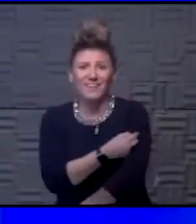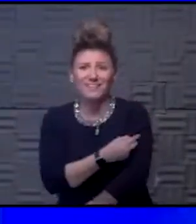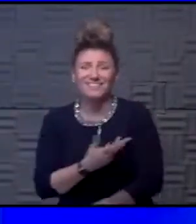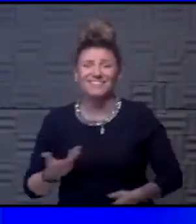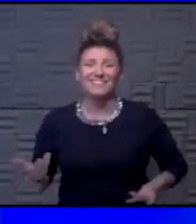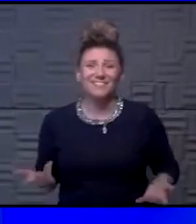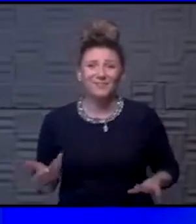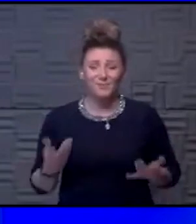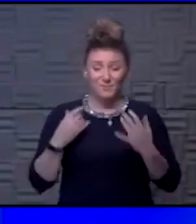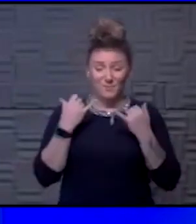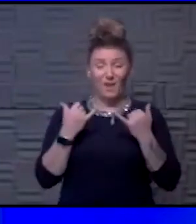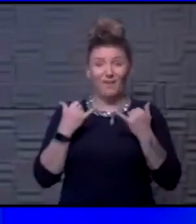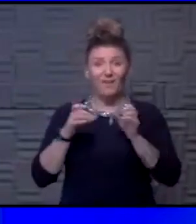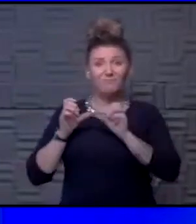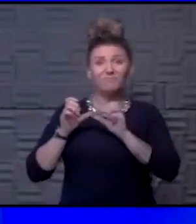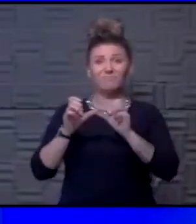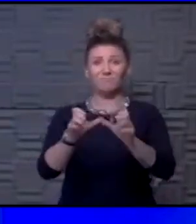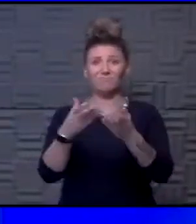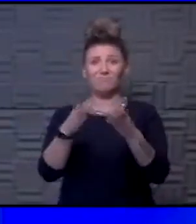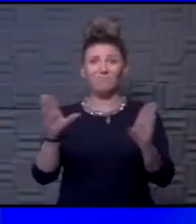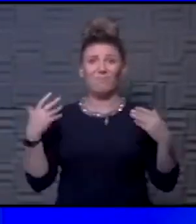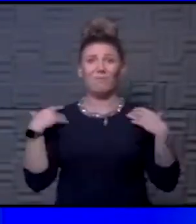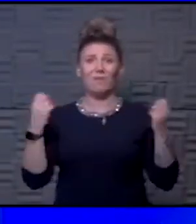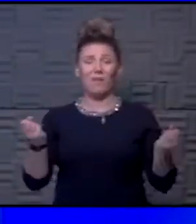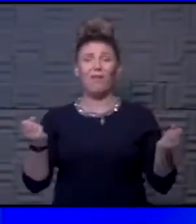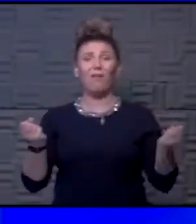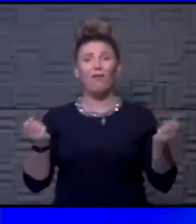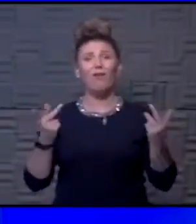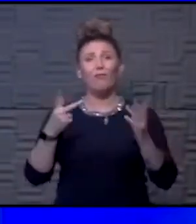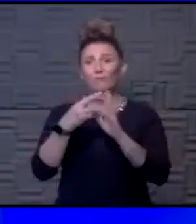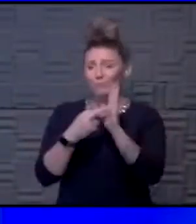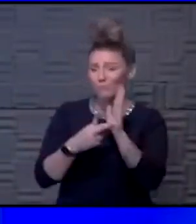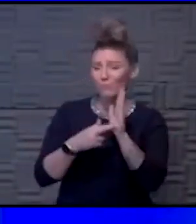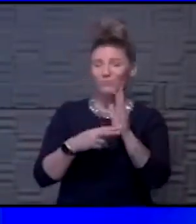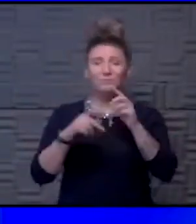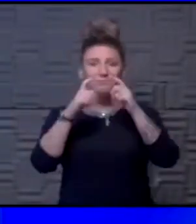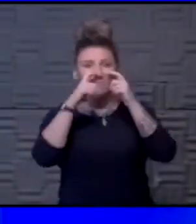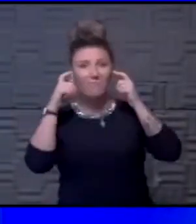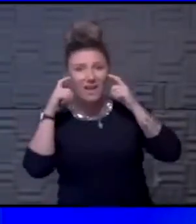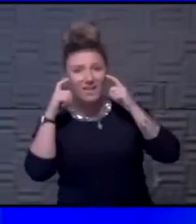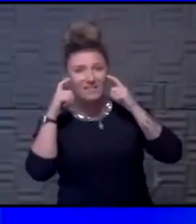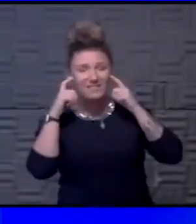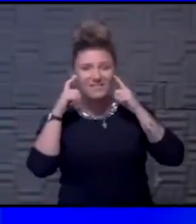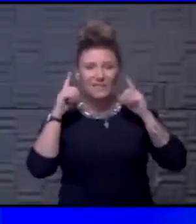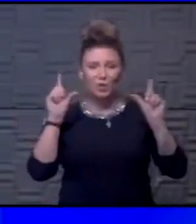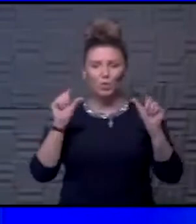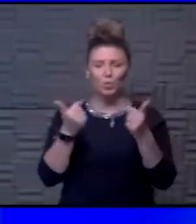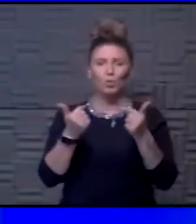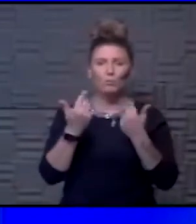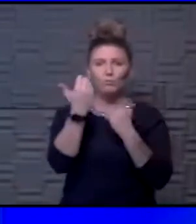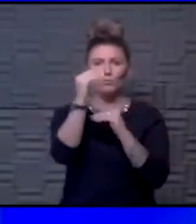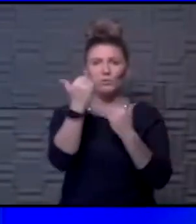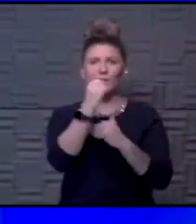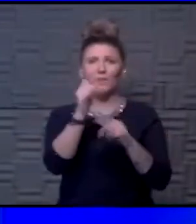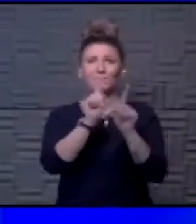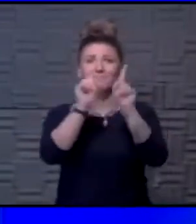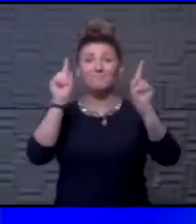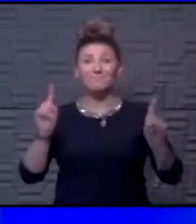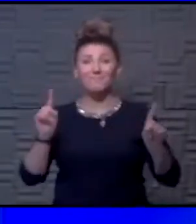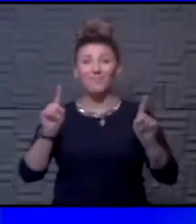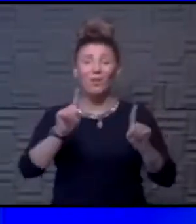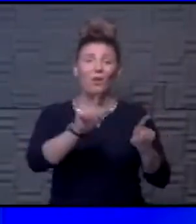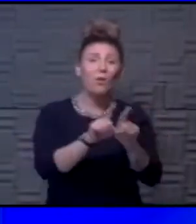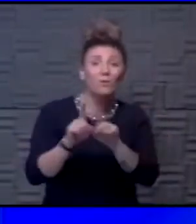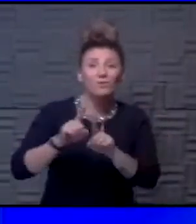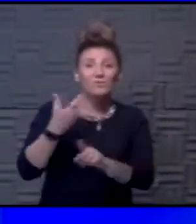through right now continuing those public health measures, masking, group size restrictions, and distancing, in addition